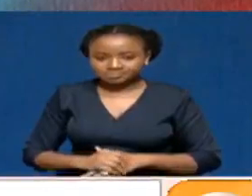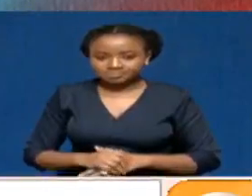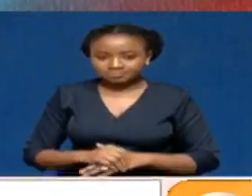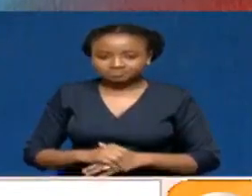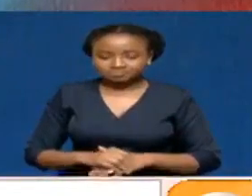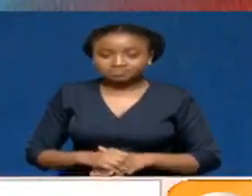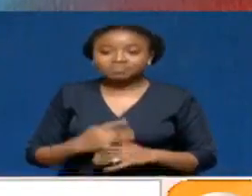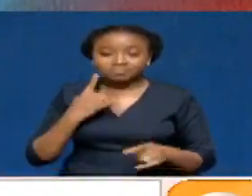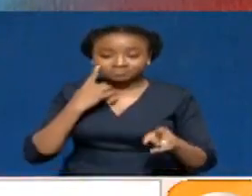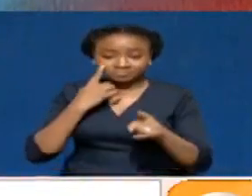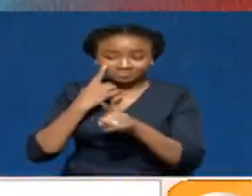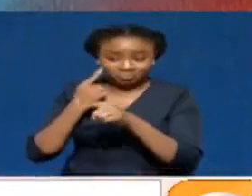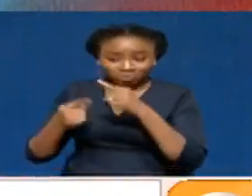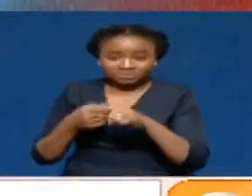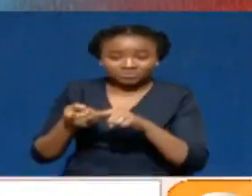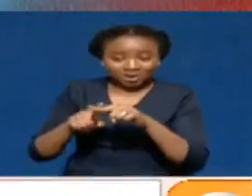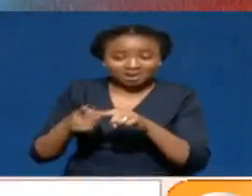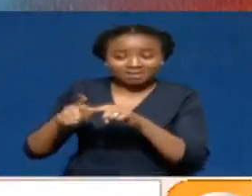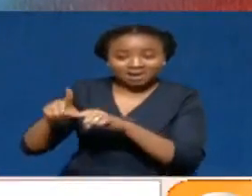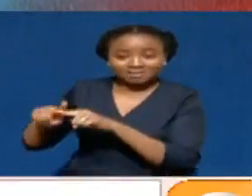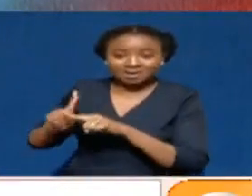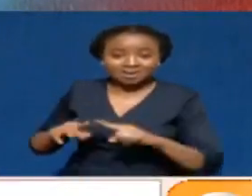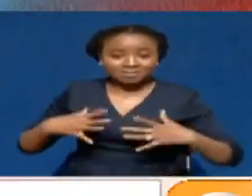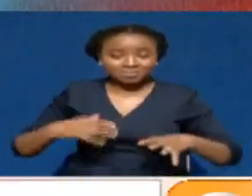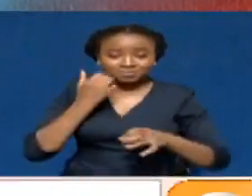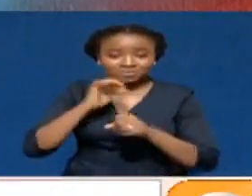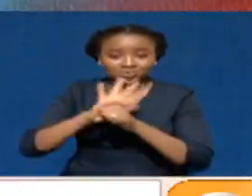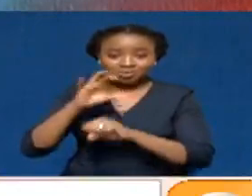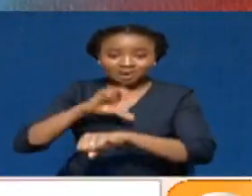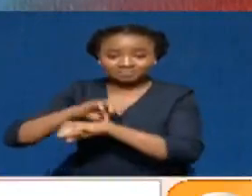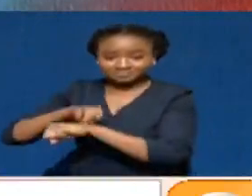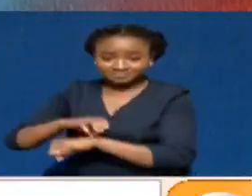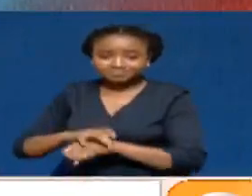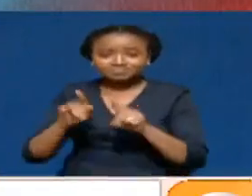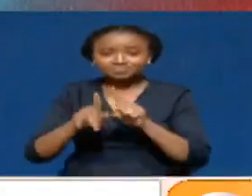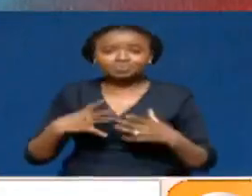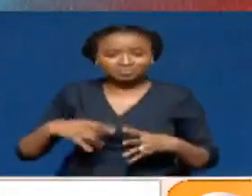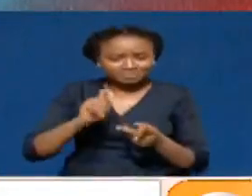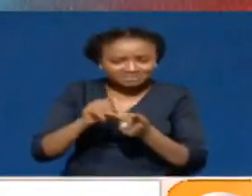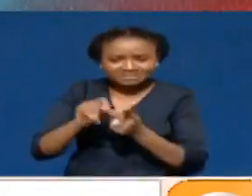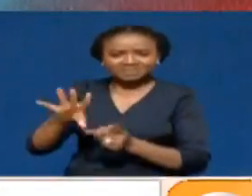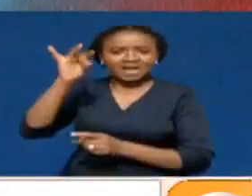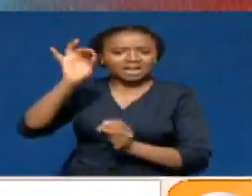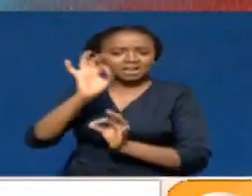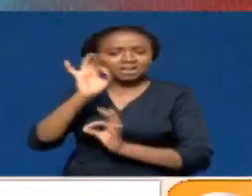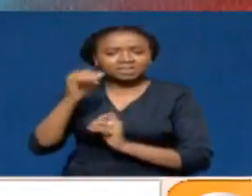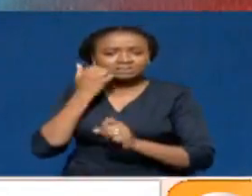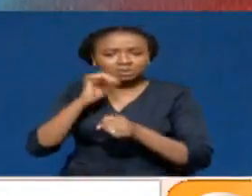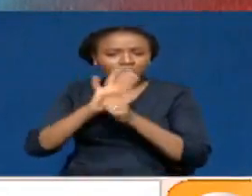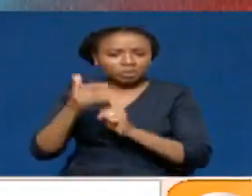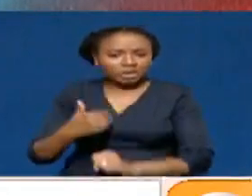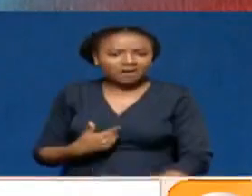Kenya continues to witness a rise in the number of cases and increased test positivity rate in